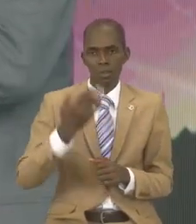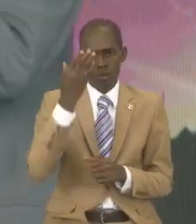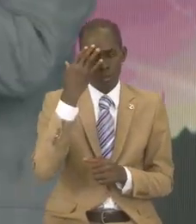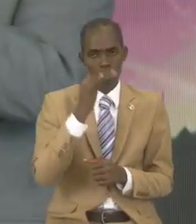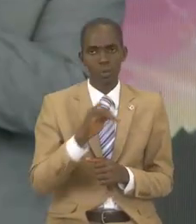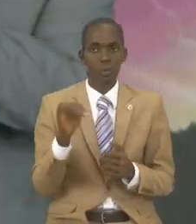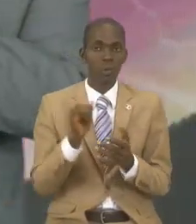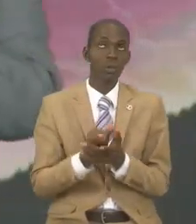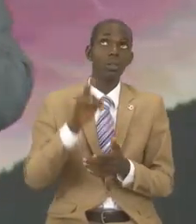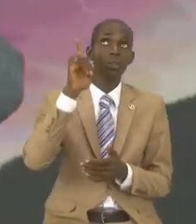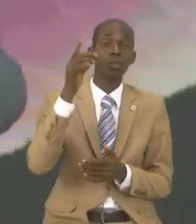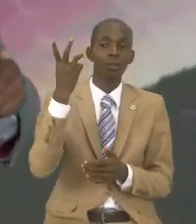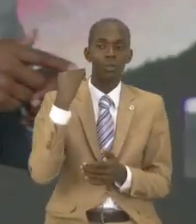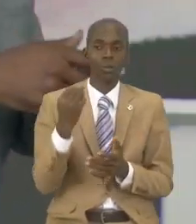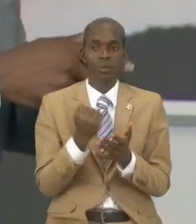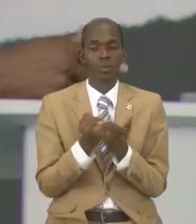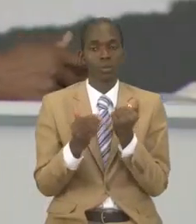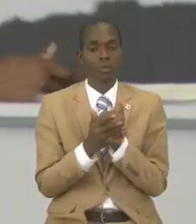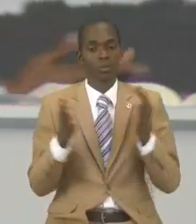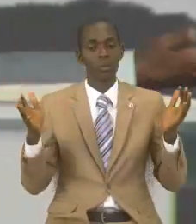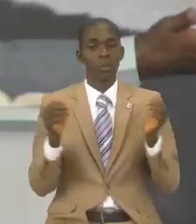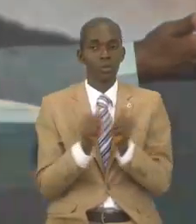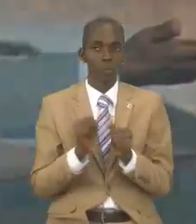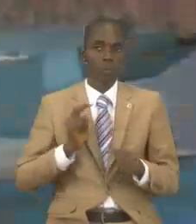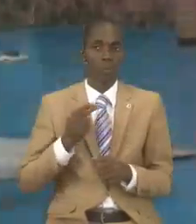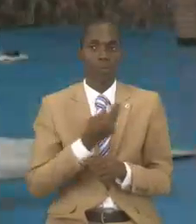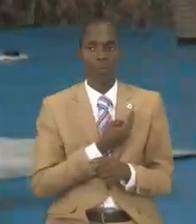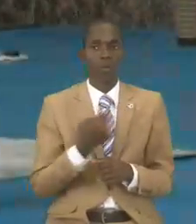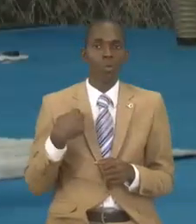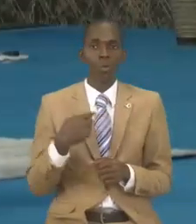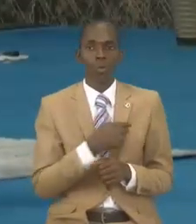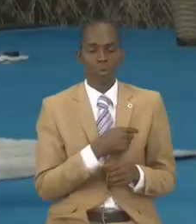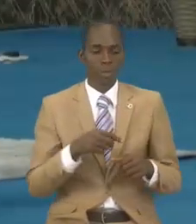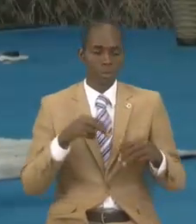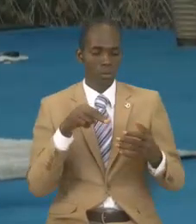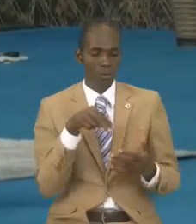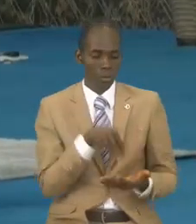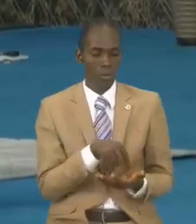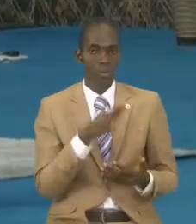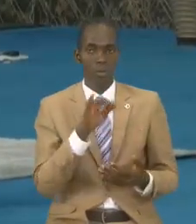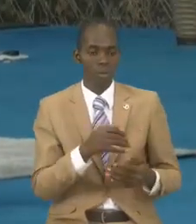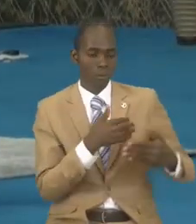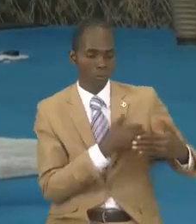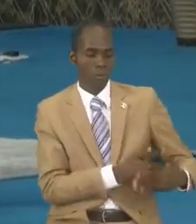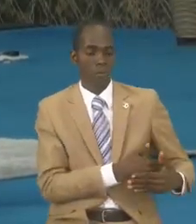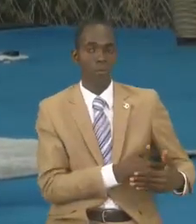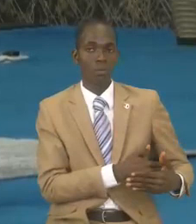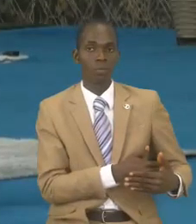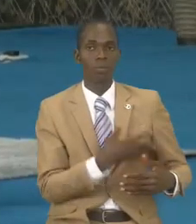he was crucified with us, we stay by his side. We come to his side and